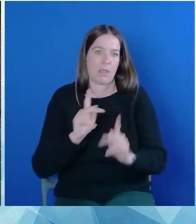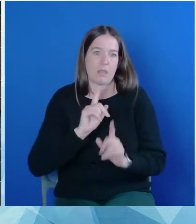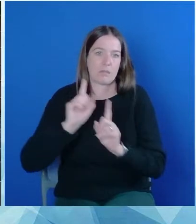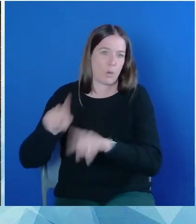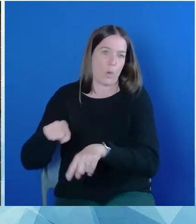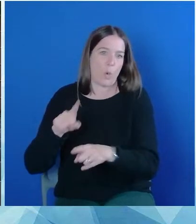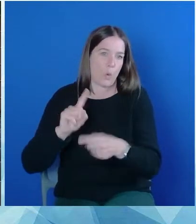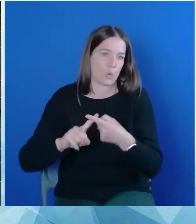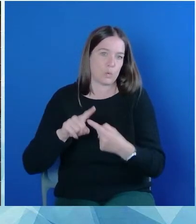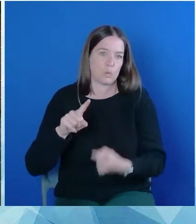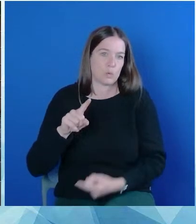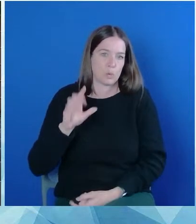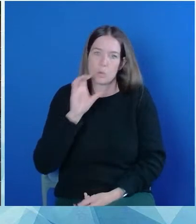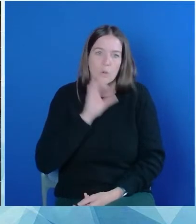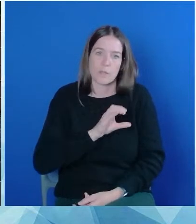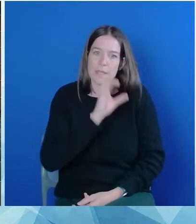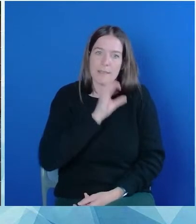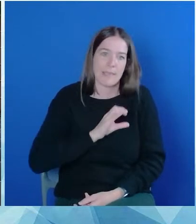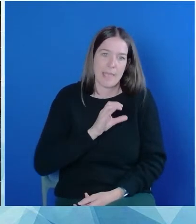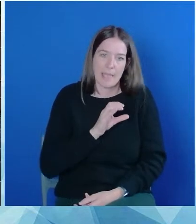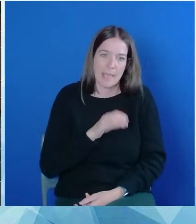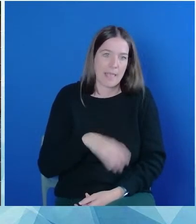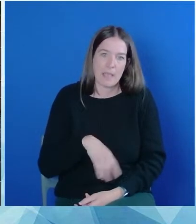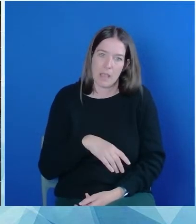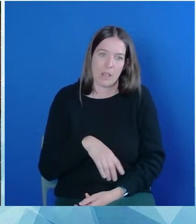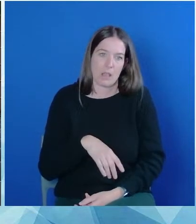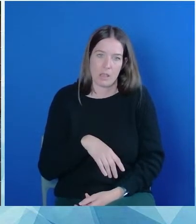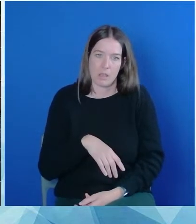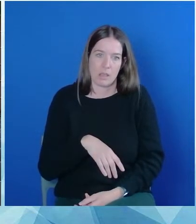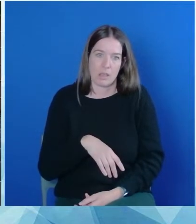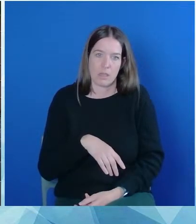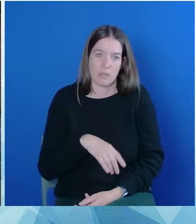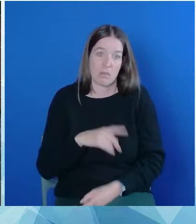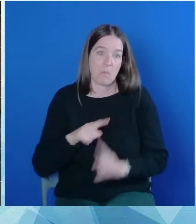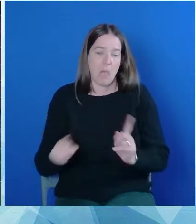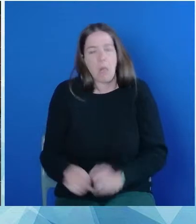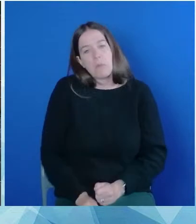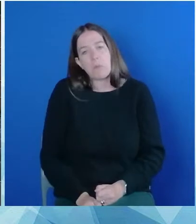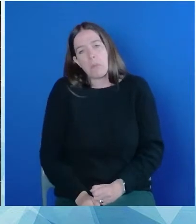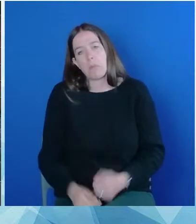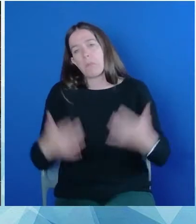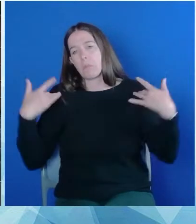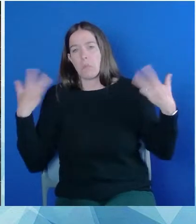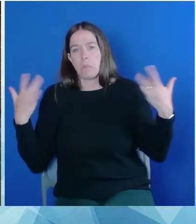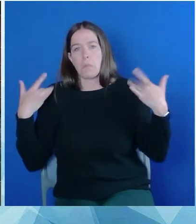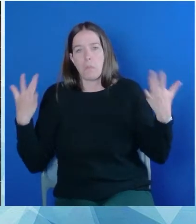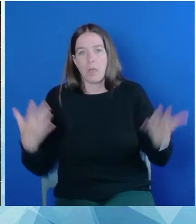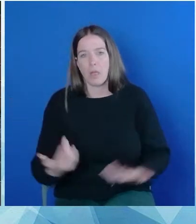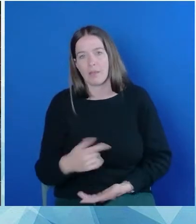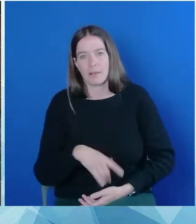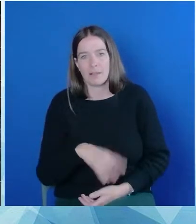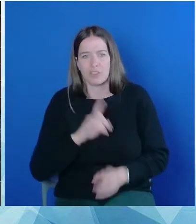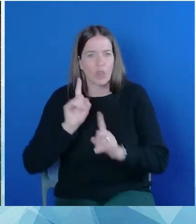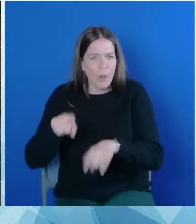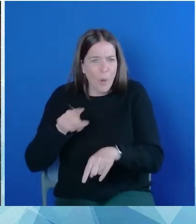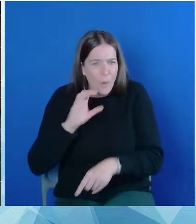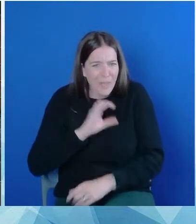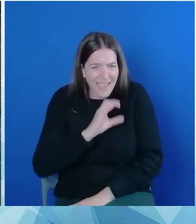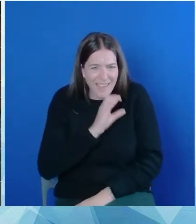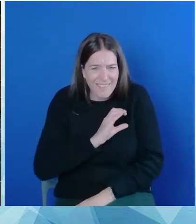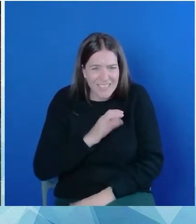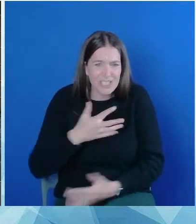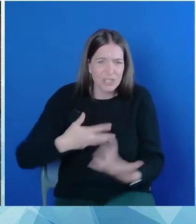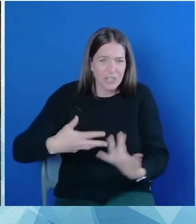Carrie Gamar should not be allowed to be in the cafeteria and around the students. She doesn't seem to care. She is